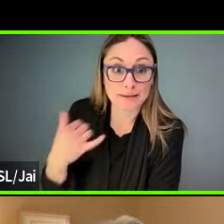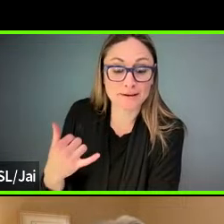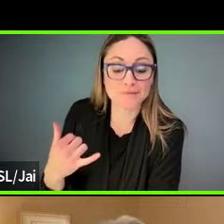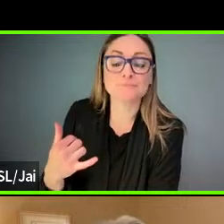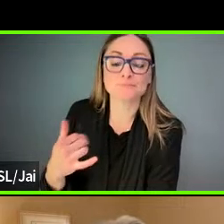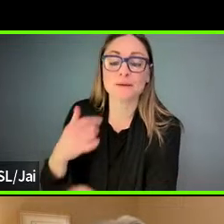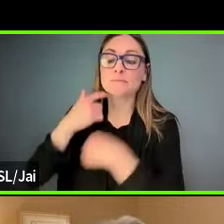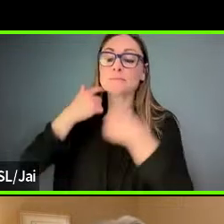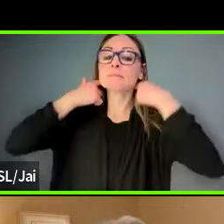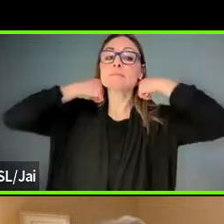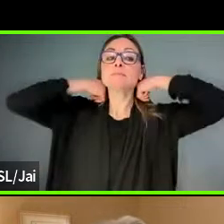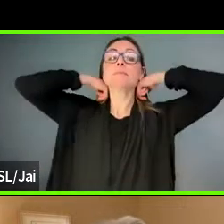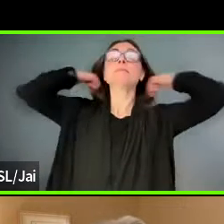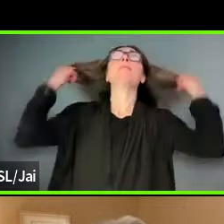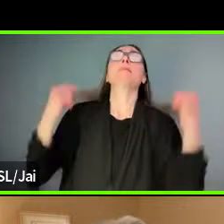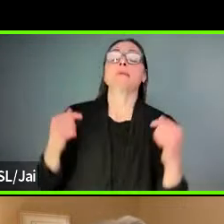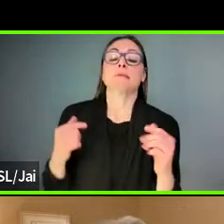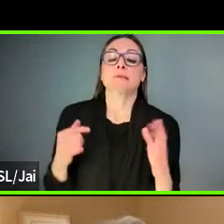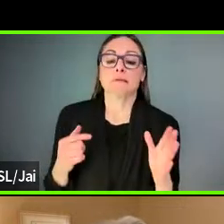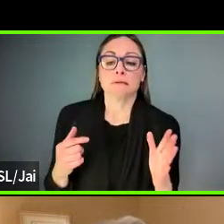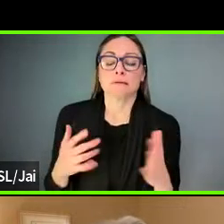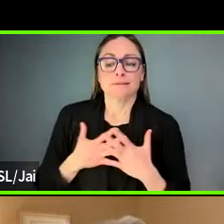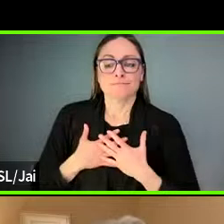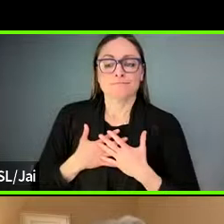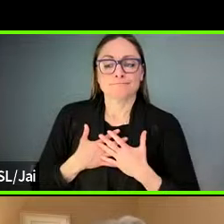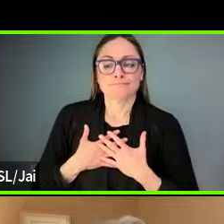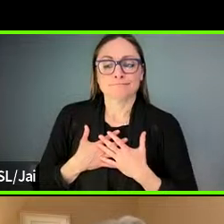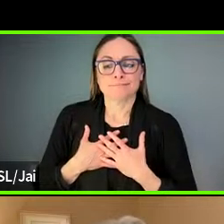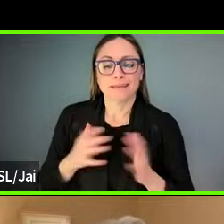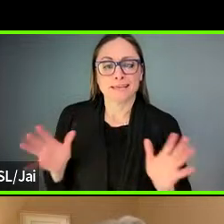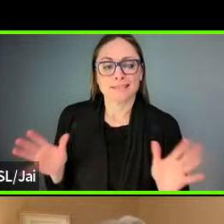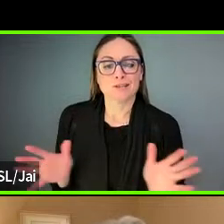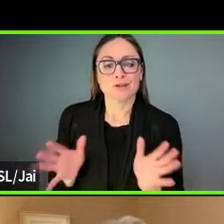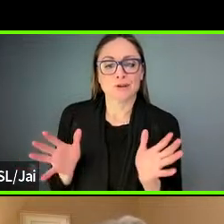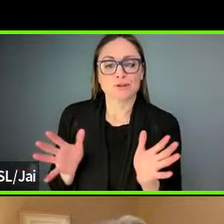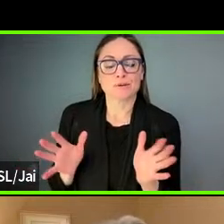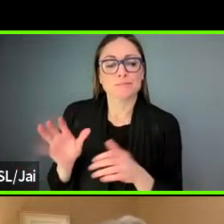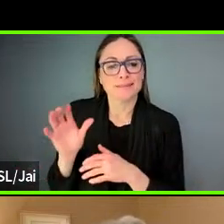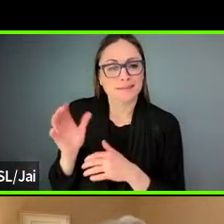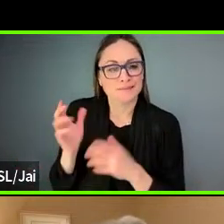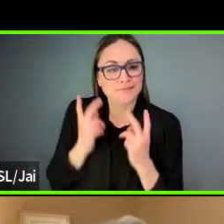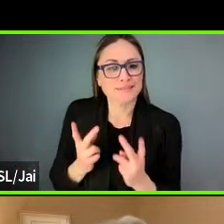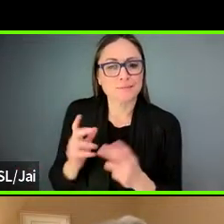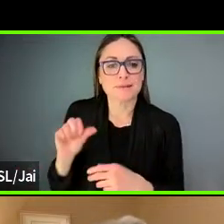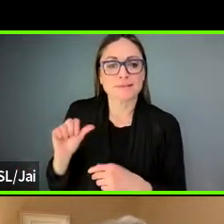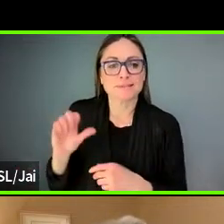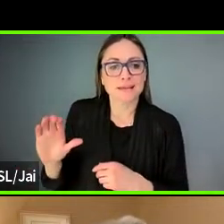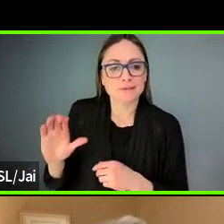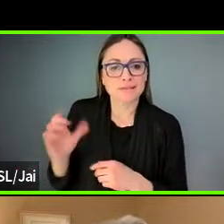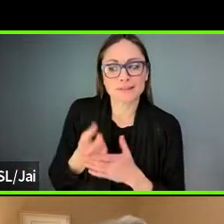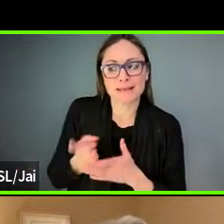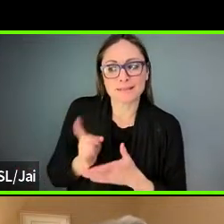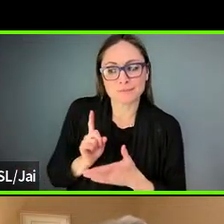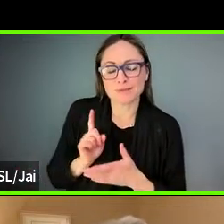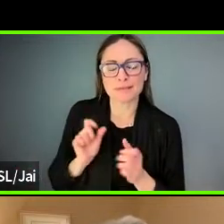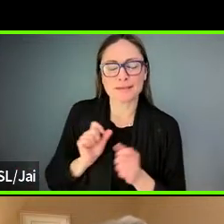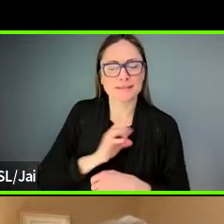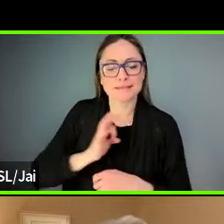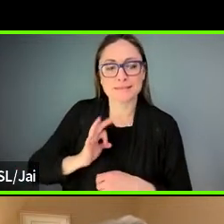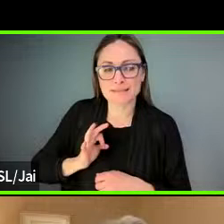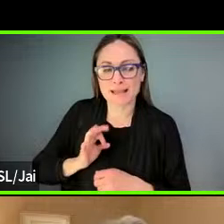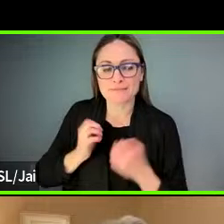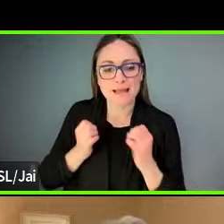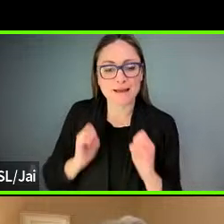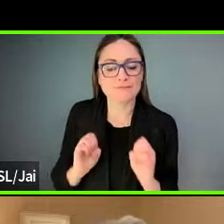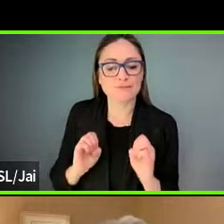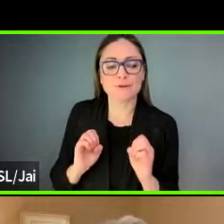Sorry. I think it's just really encouraging the visit by the secretary last week and how much staff put in and just the committee members able to share the story